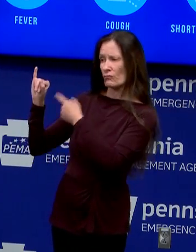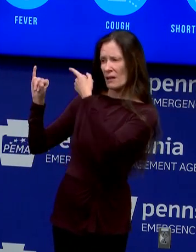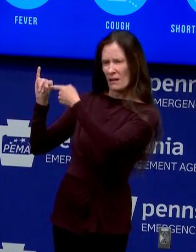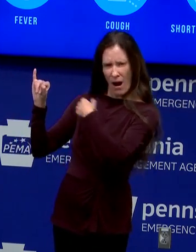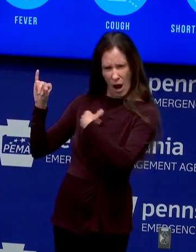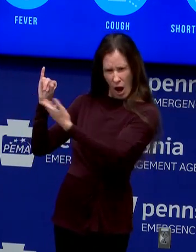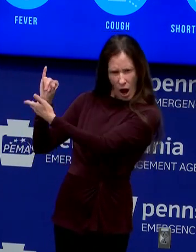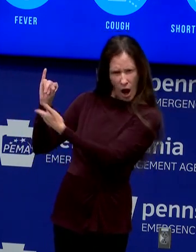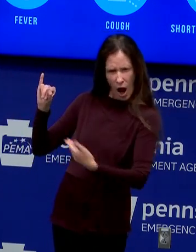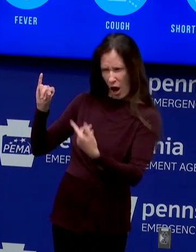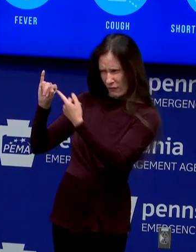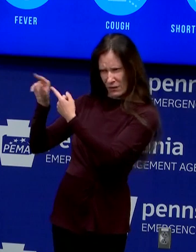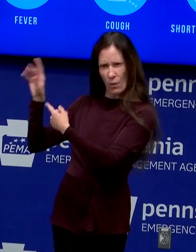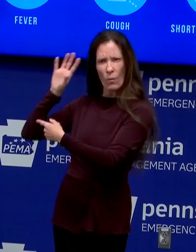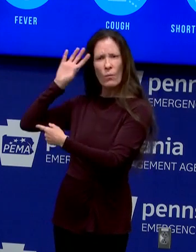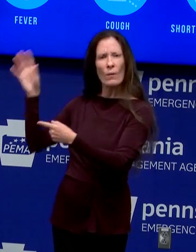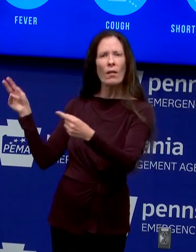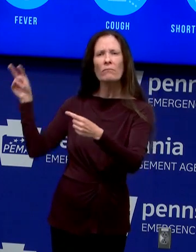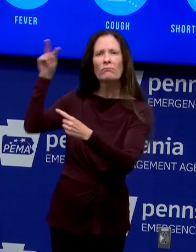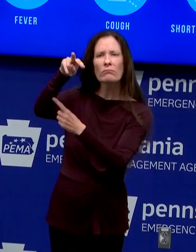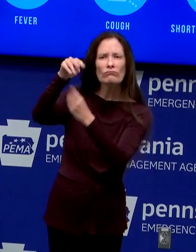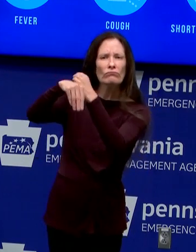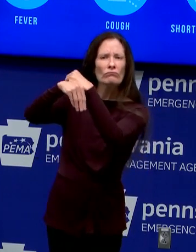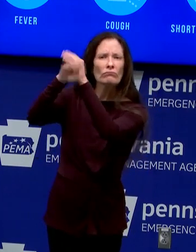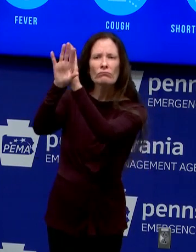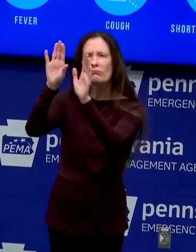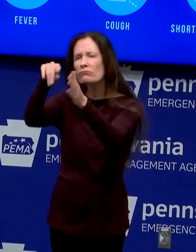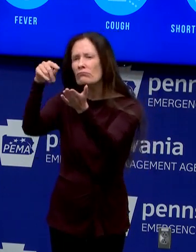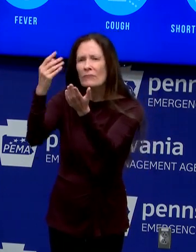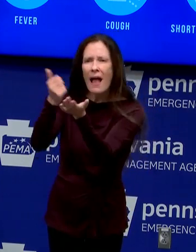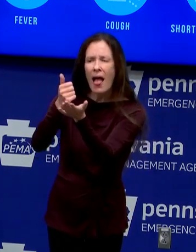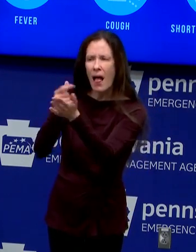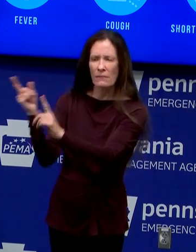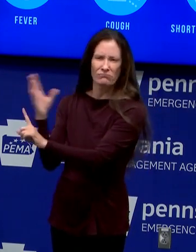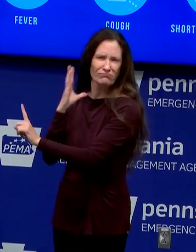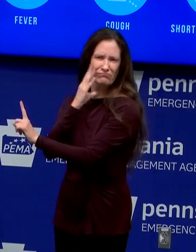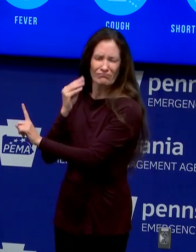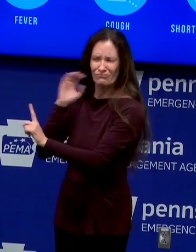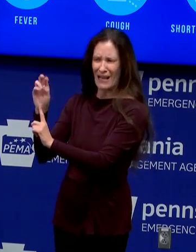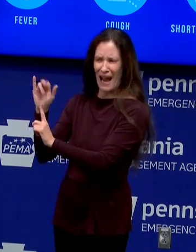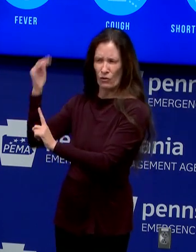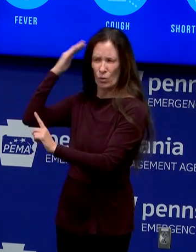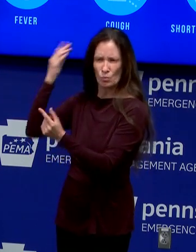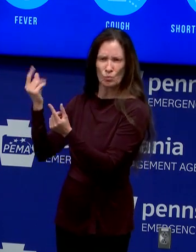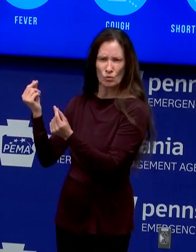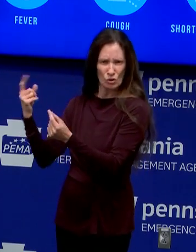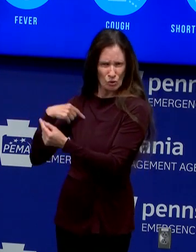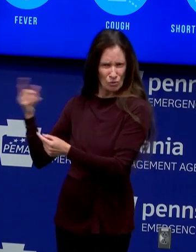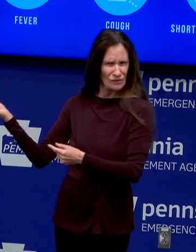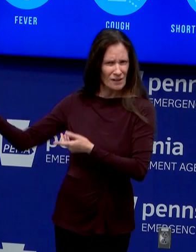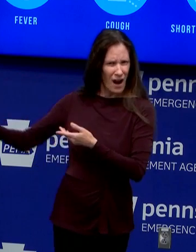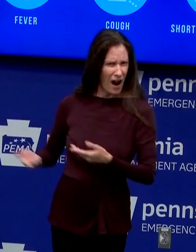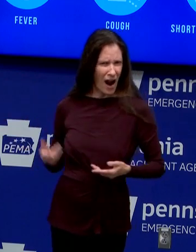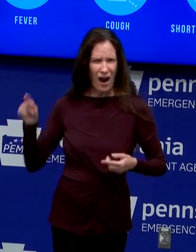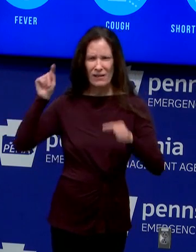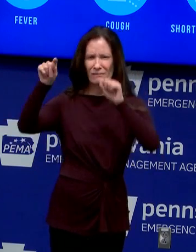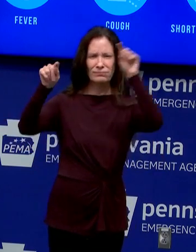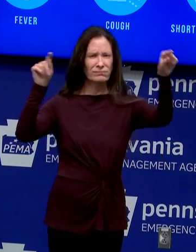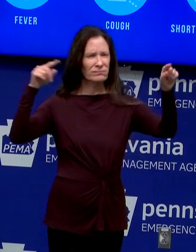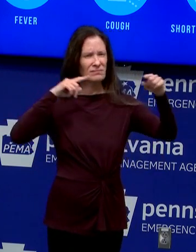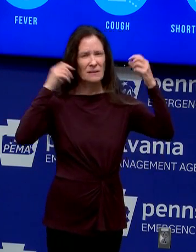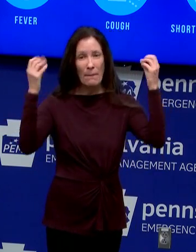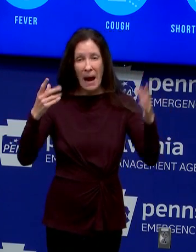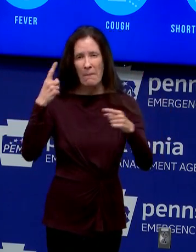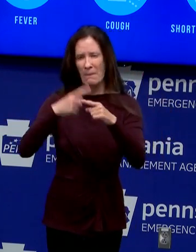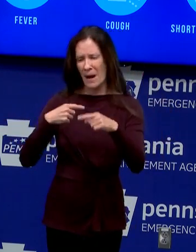infection control work with those facilities. In addition, as we've been discussing, we have had the National Guard go in to